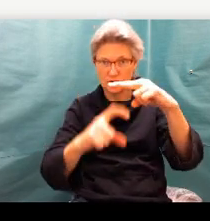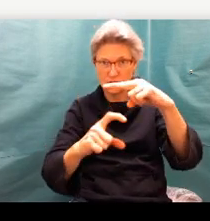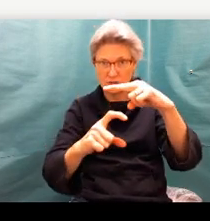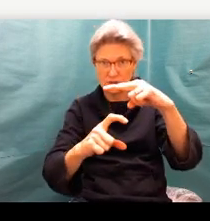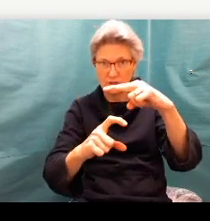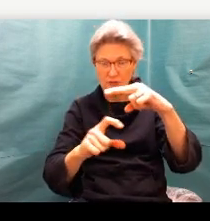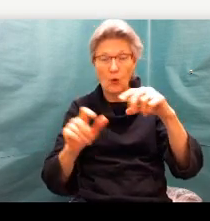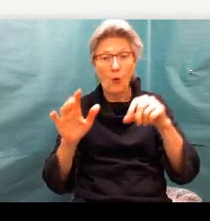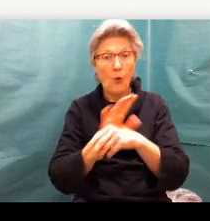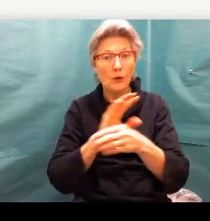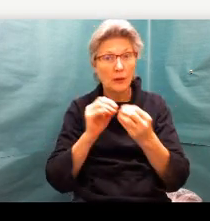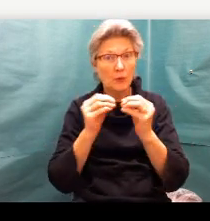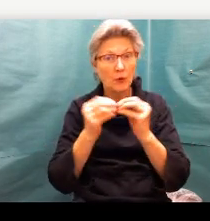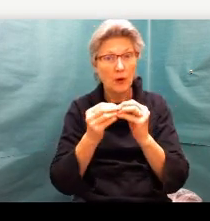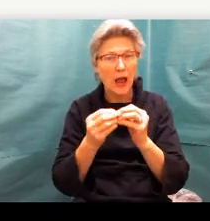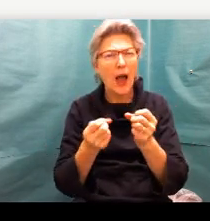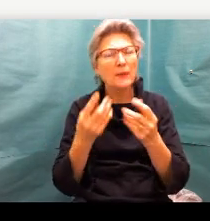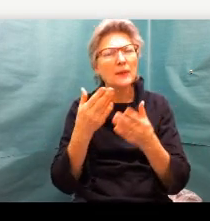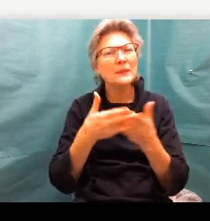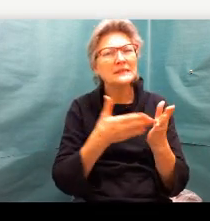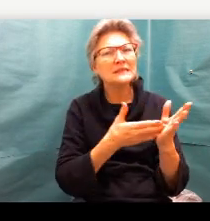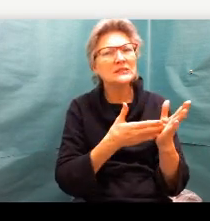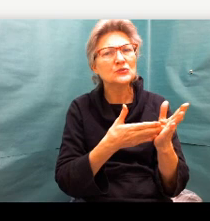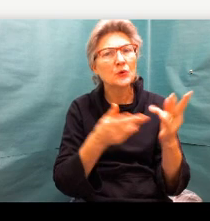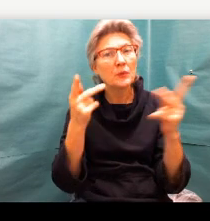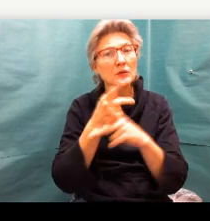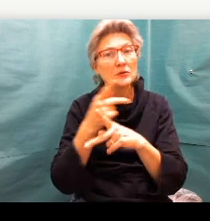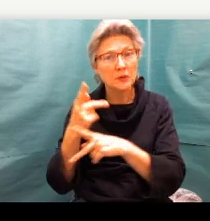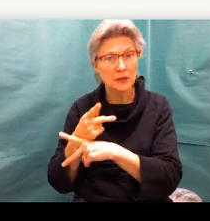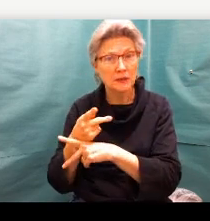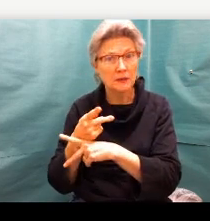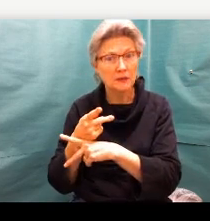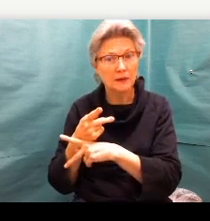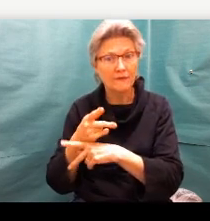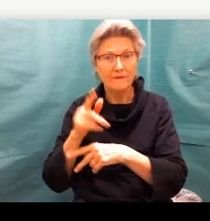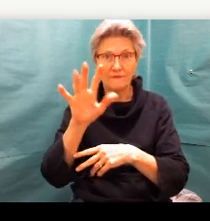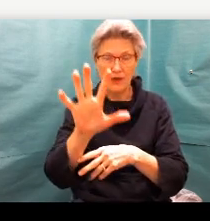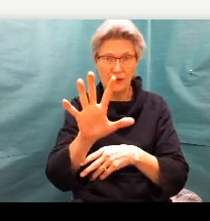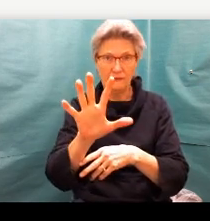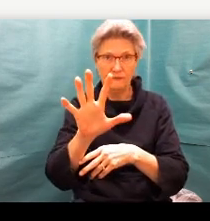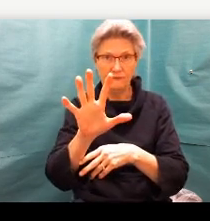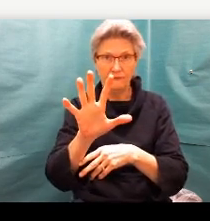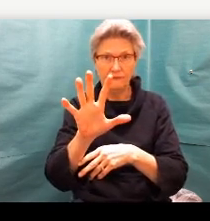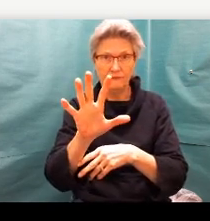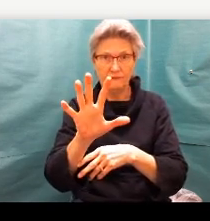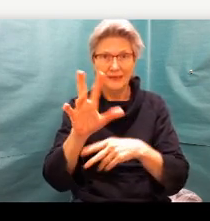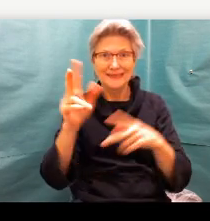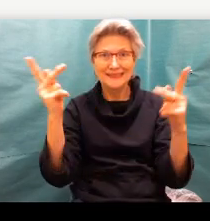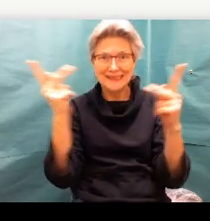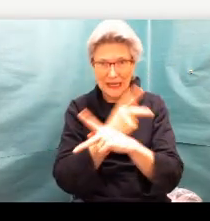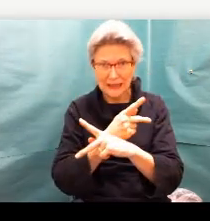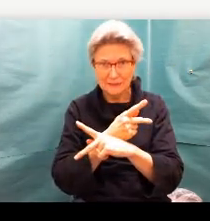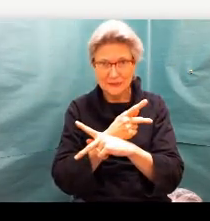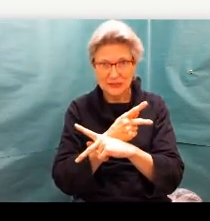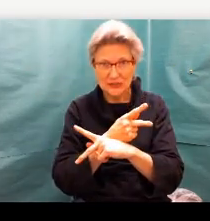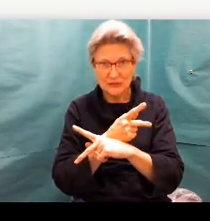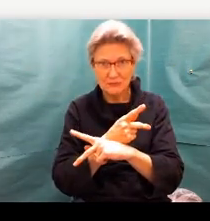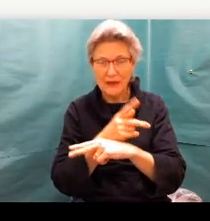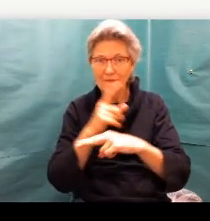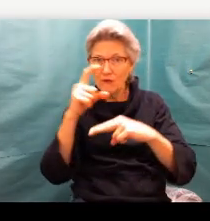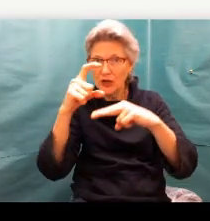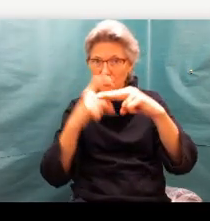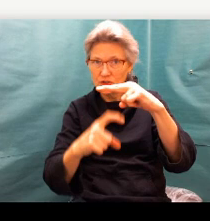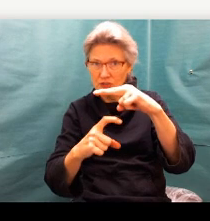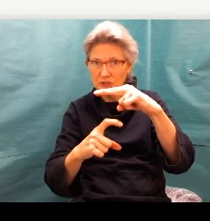whole number would be how many pieces we were multiplying it by. So that was 5 times my unit